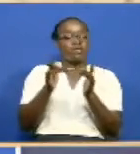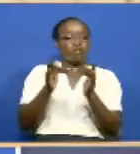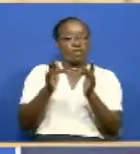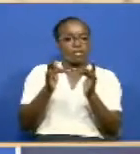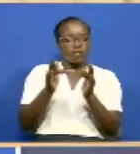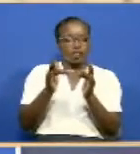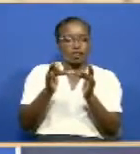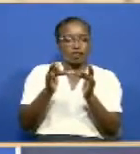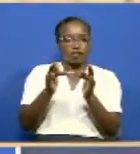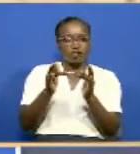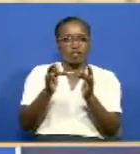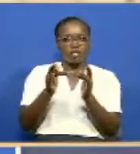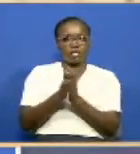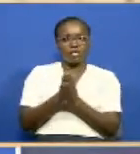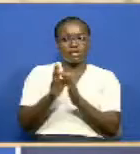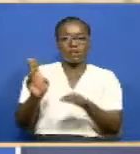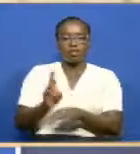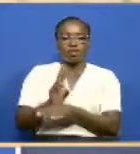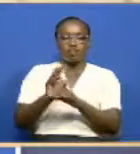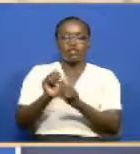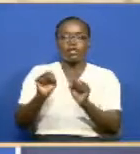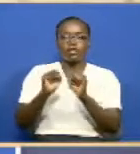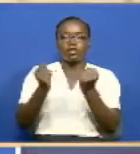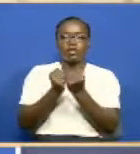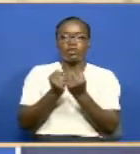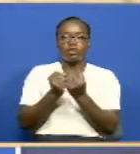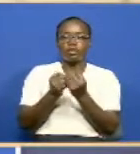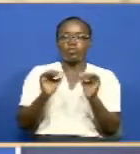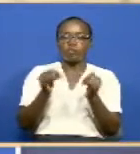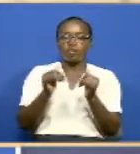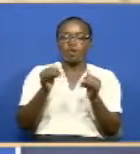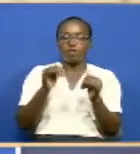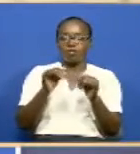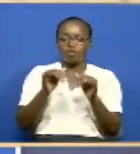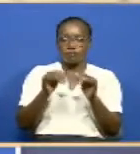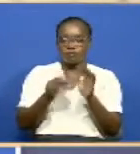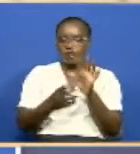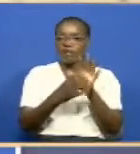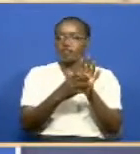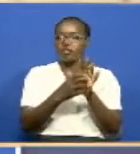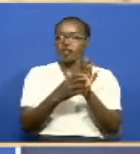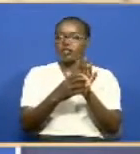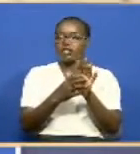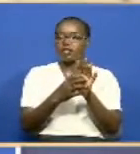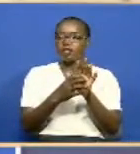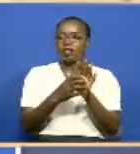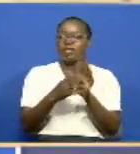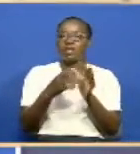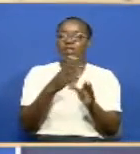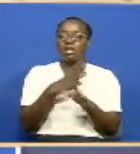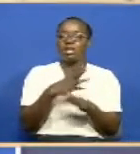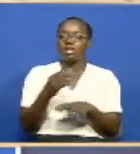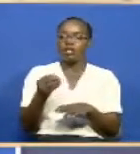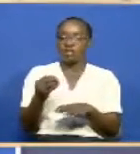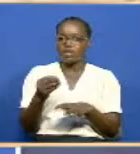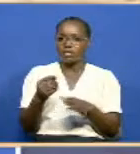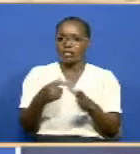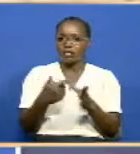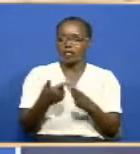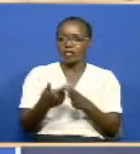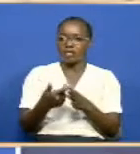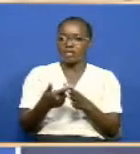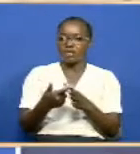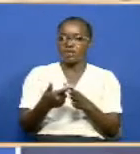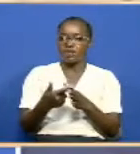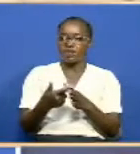the digitalization on using social media for marketing, which I've really applied on it. And then thereafter, I